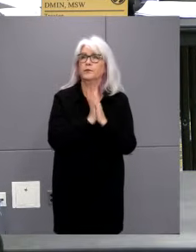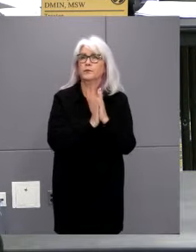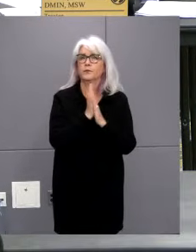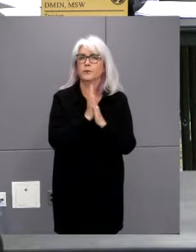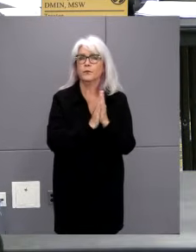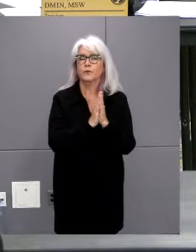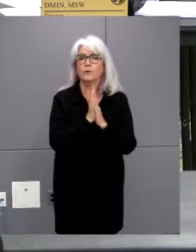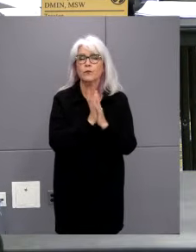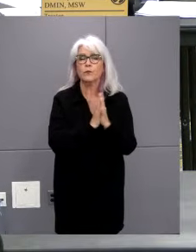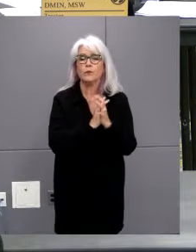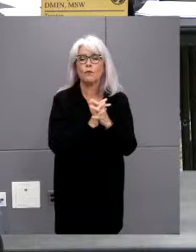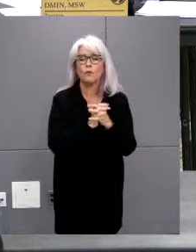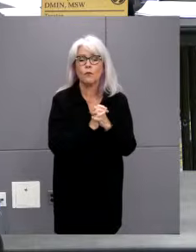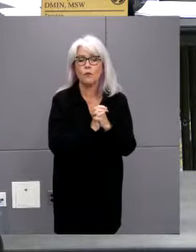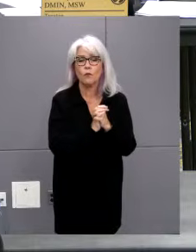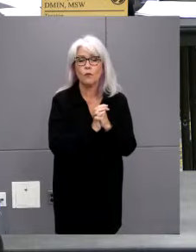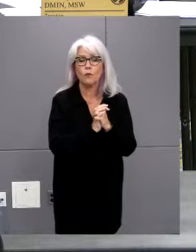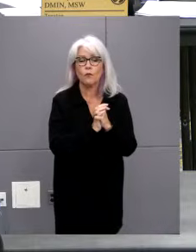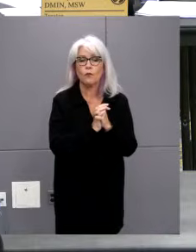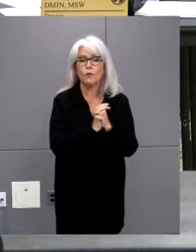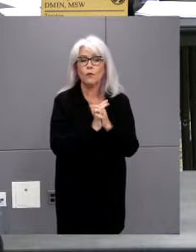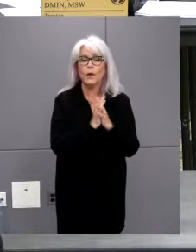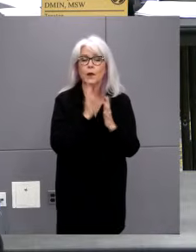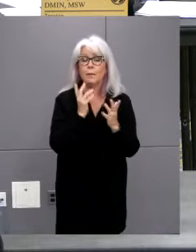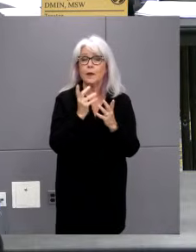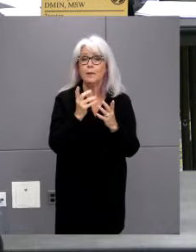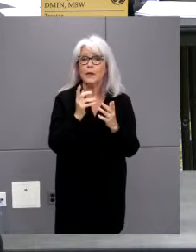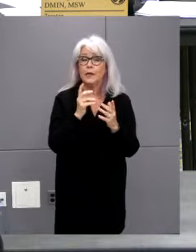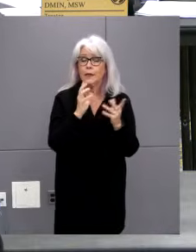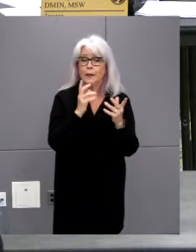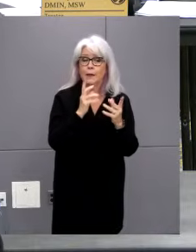striking that from but to to between the